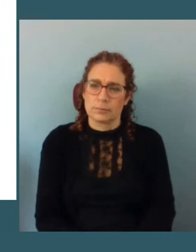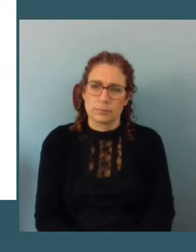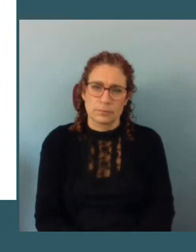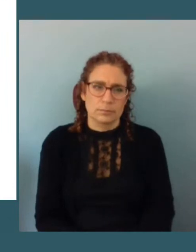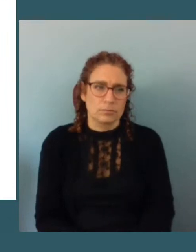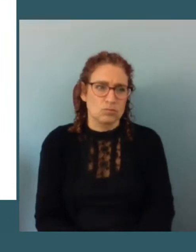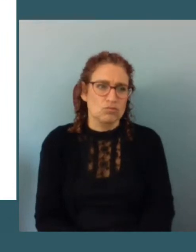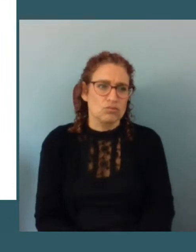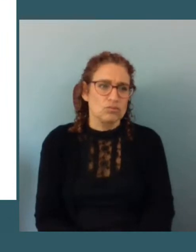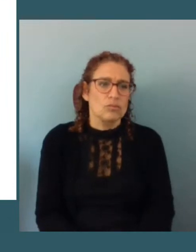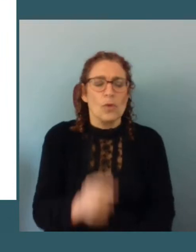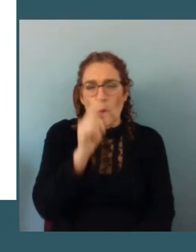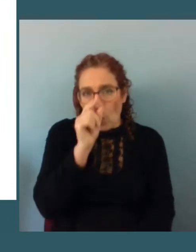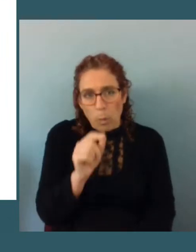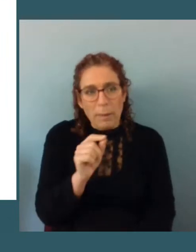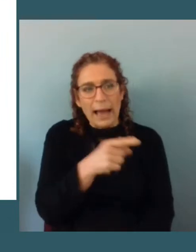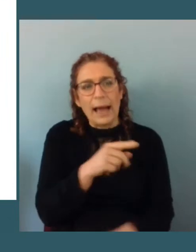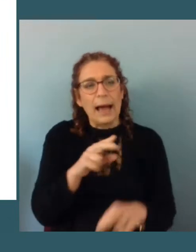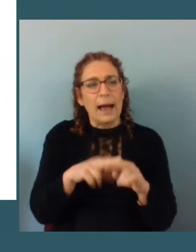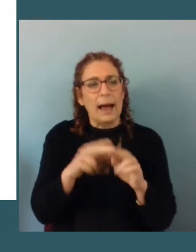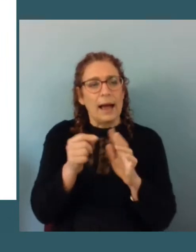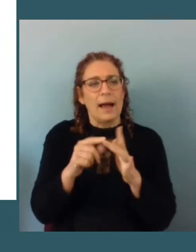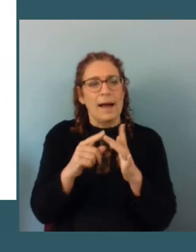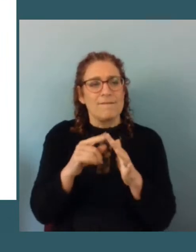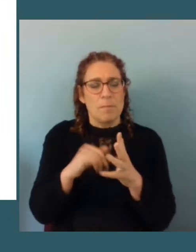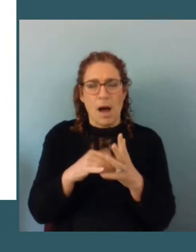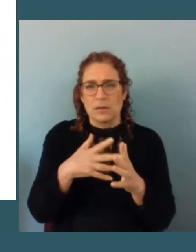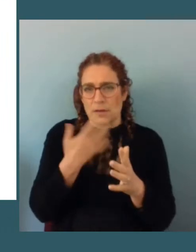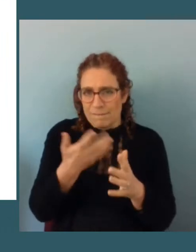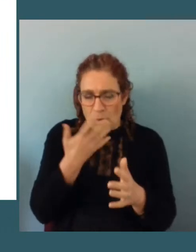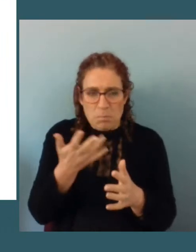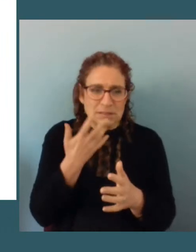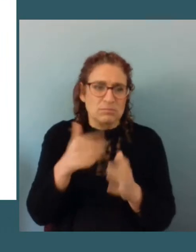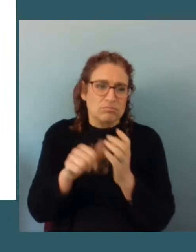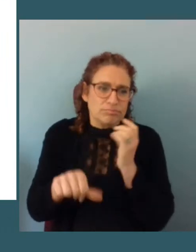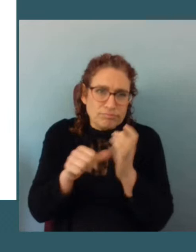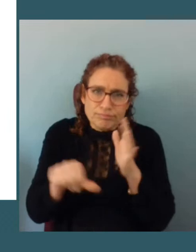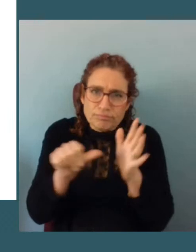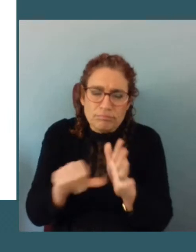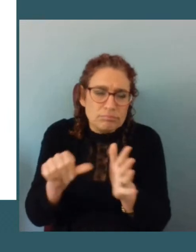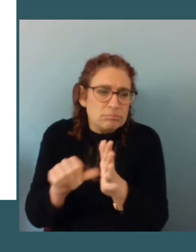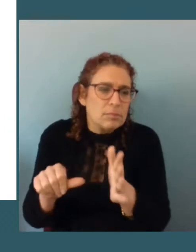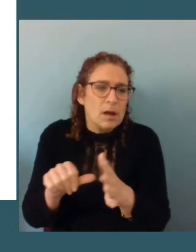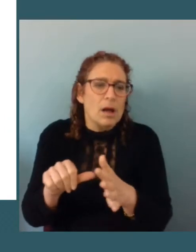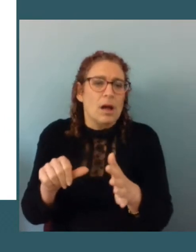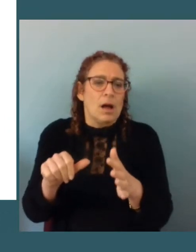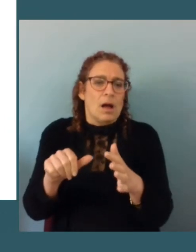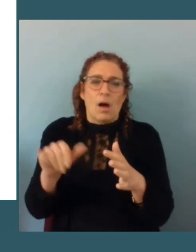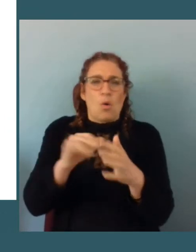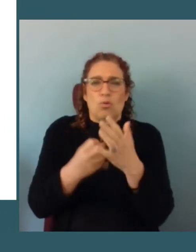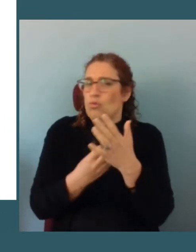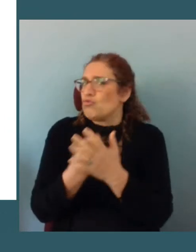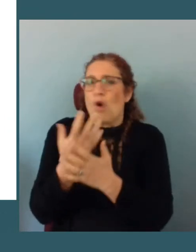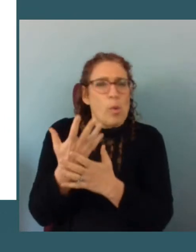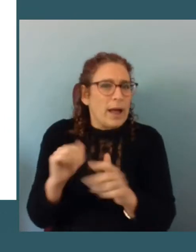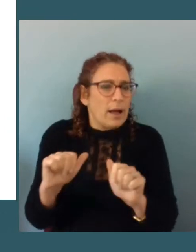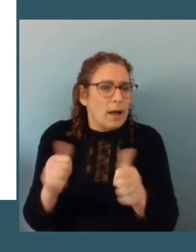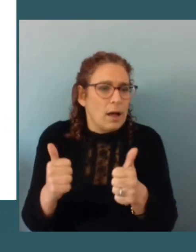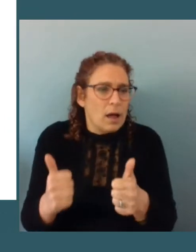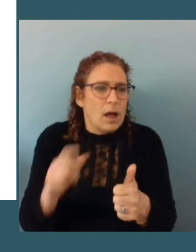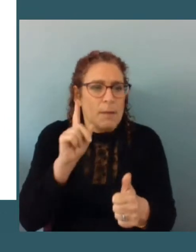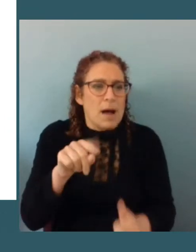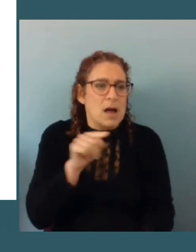intermittent vomiting or diarrhea, mucus in stool, faltering growth, and then 99% from Guach et al. Study,